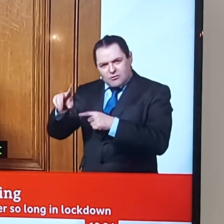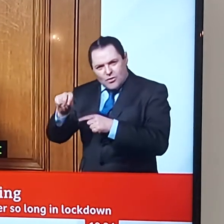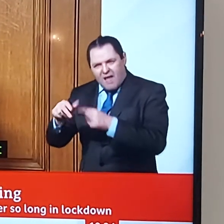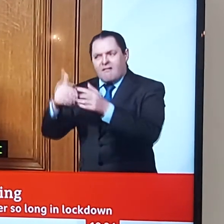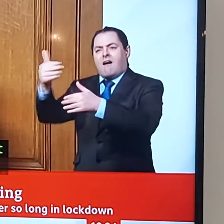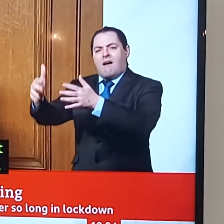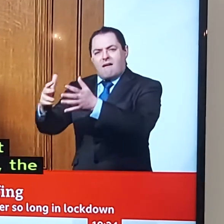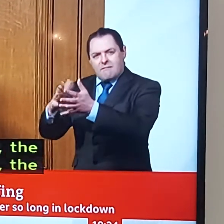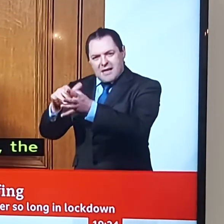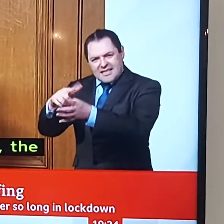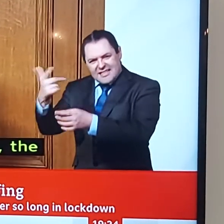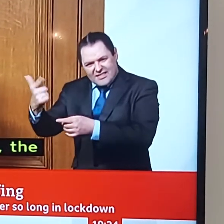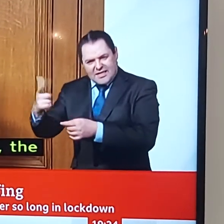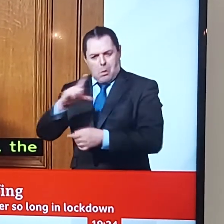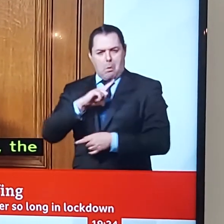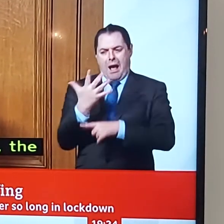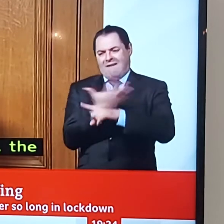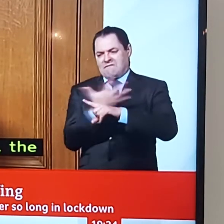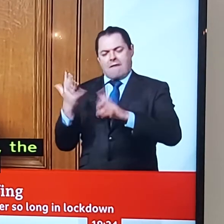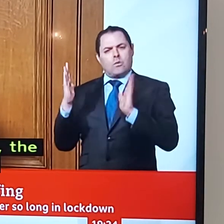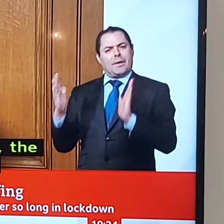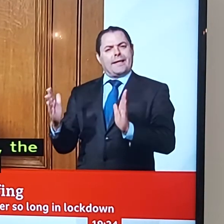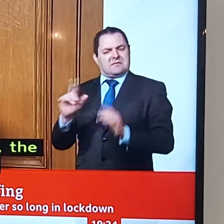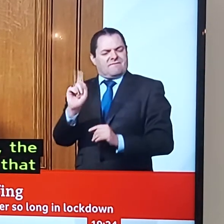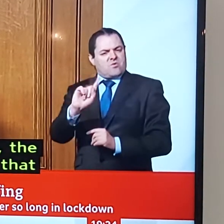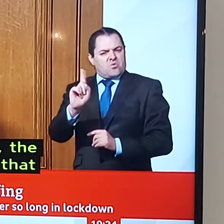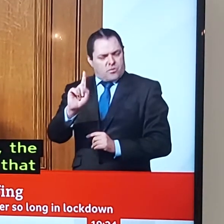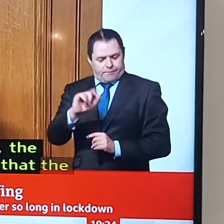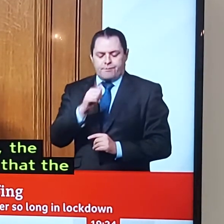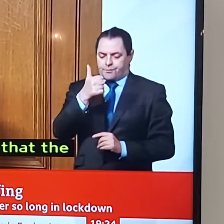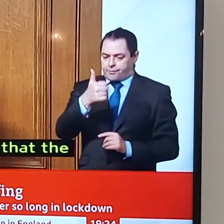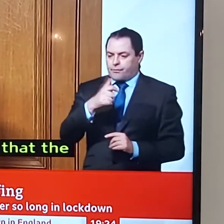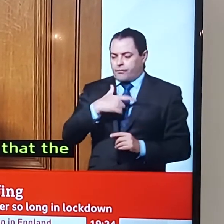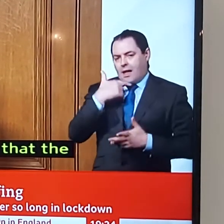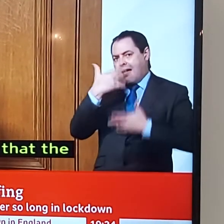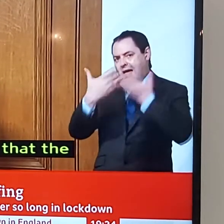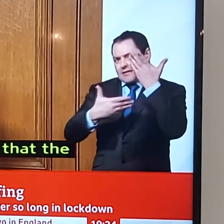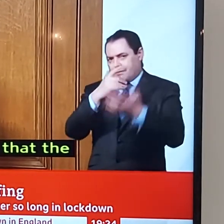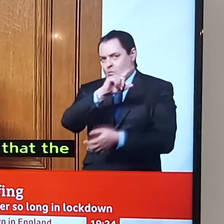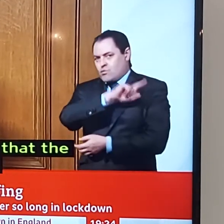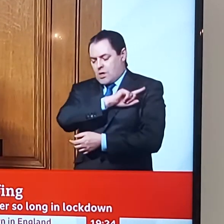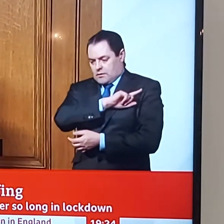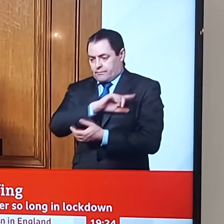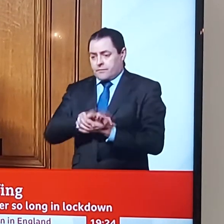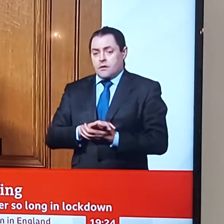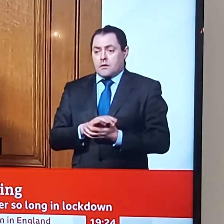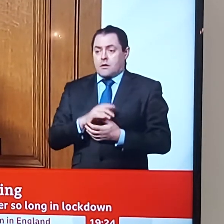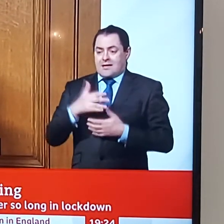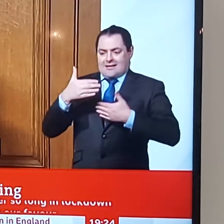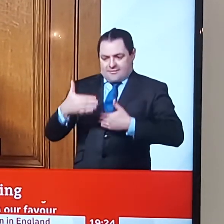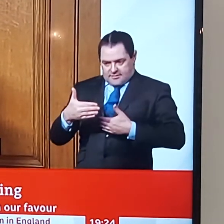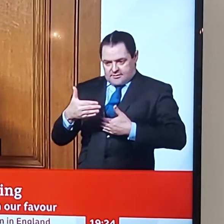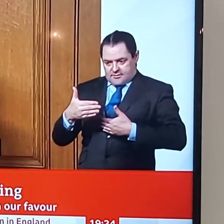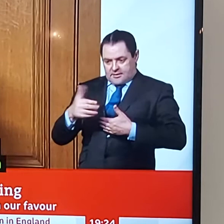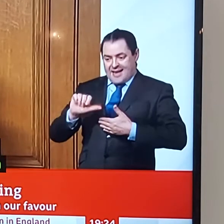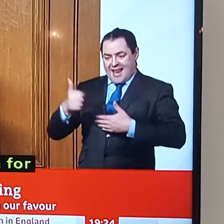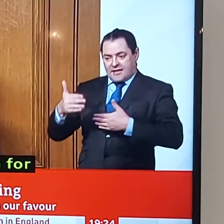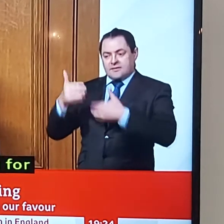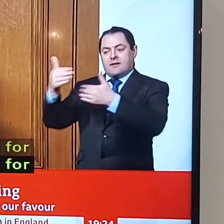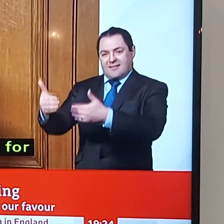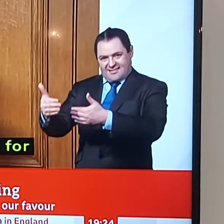today. And the reason for that is that inevitably, for each one of these steps, we are taking a